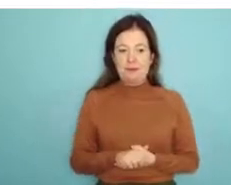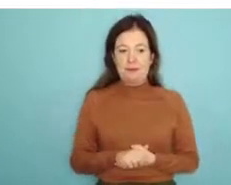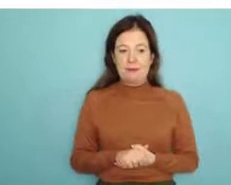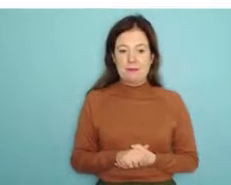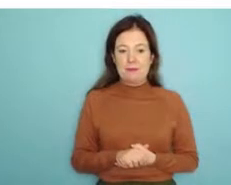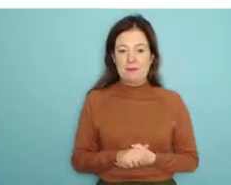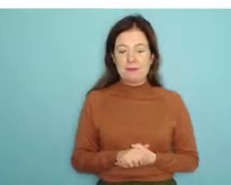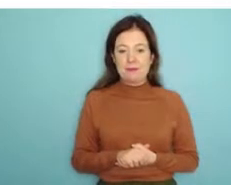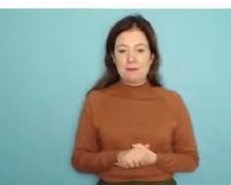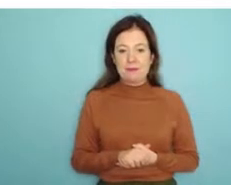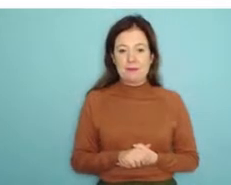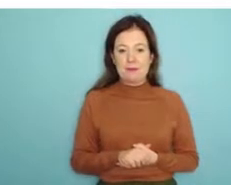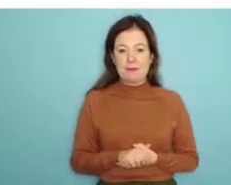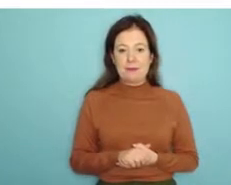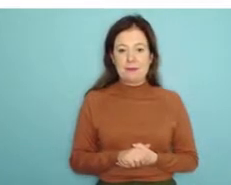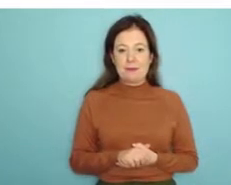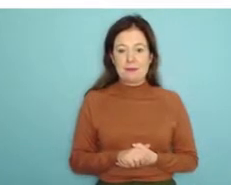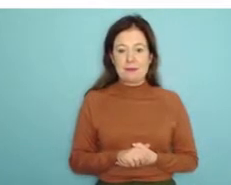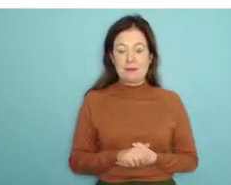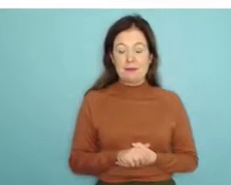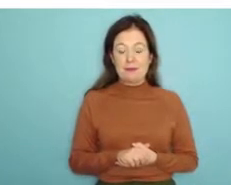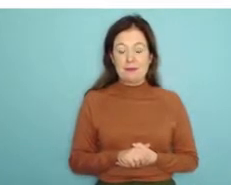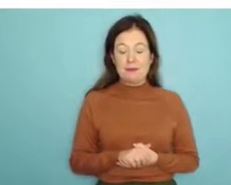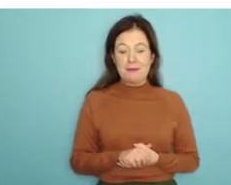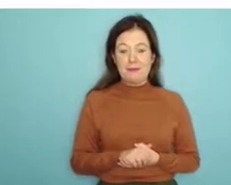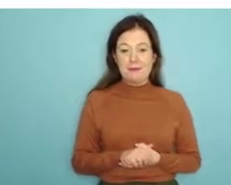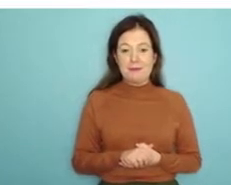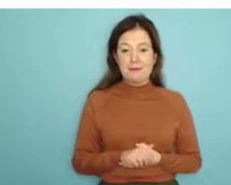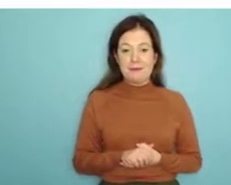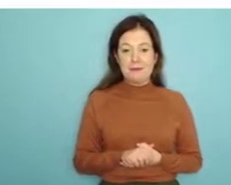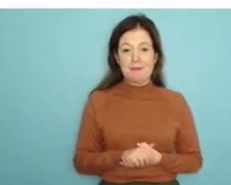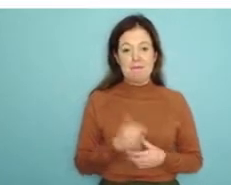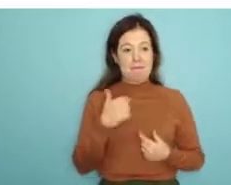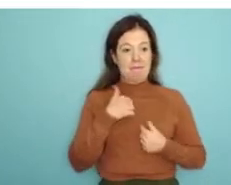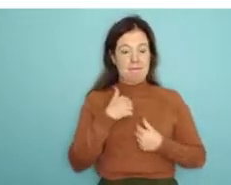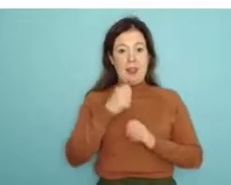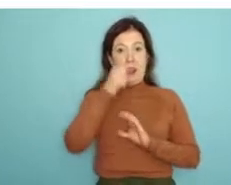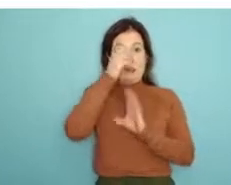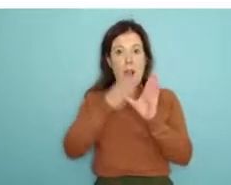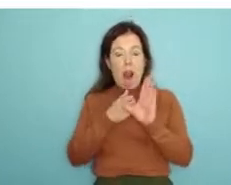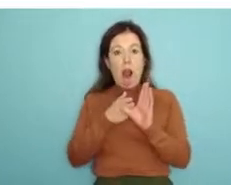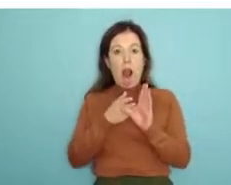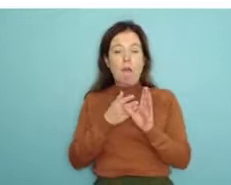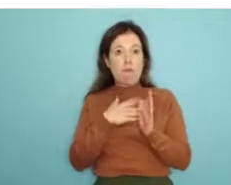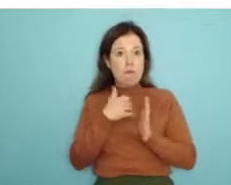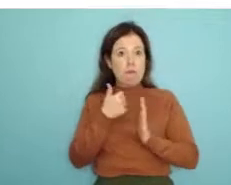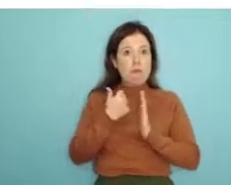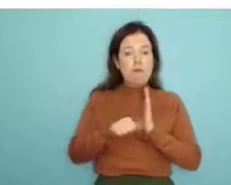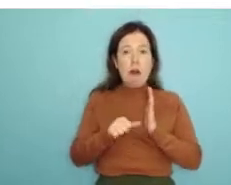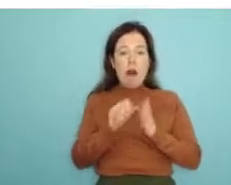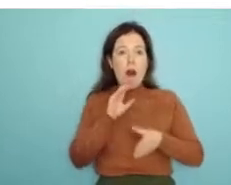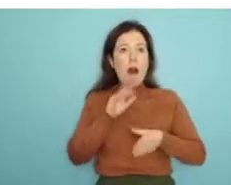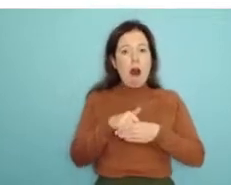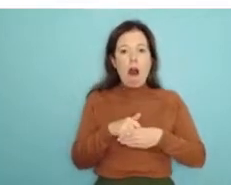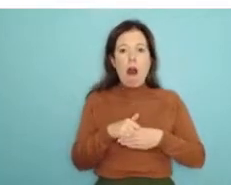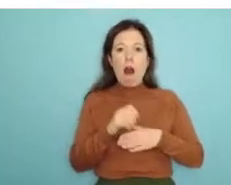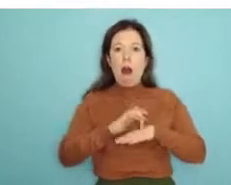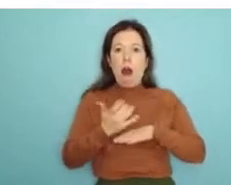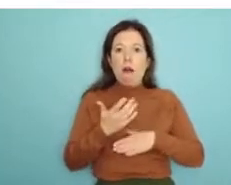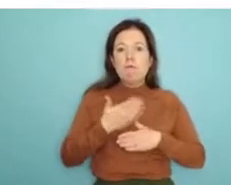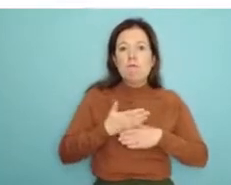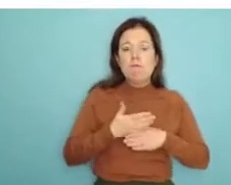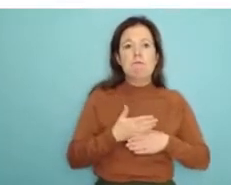So starting out as an aspiring psychological professional, I was very keen to develop